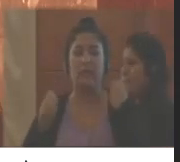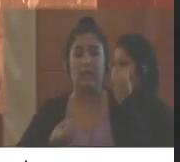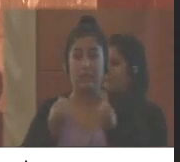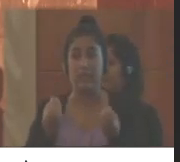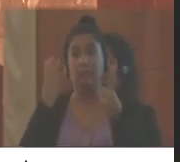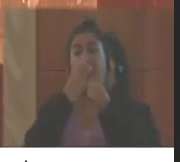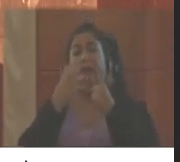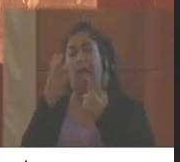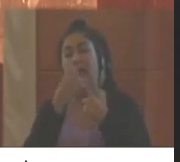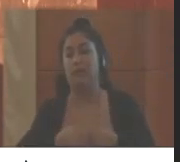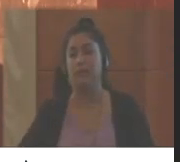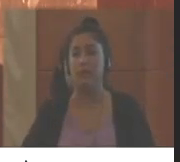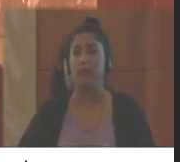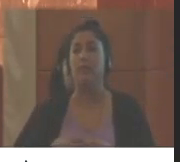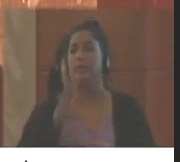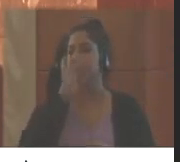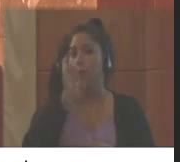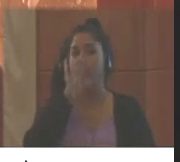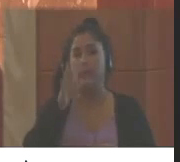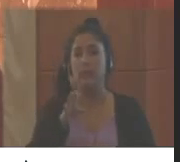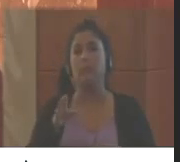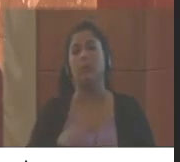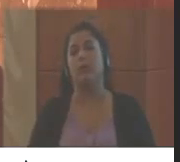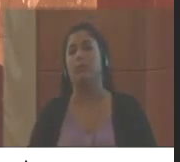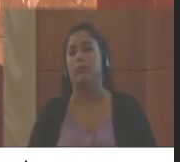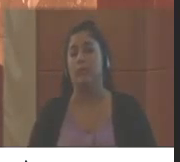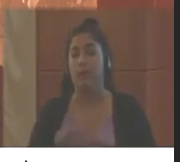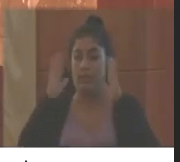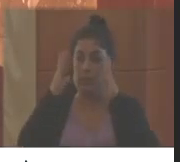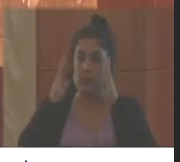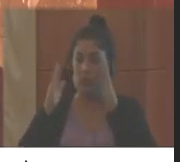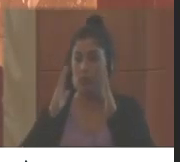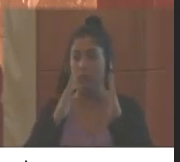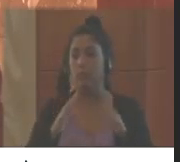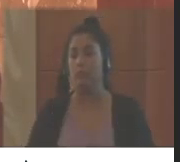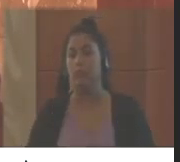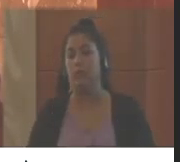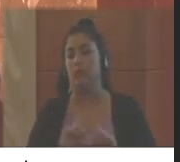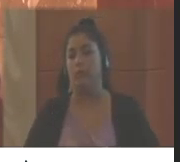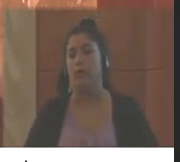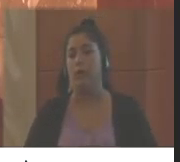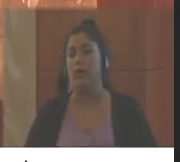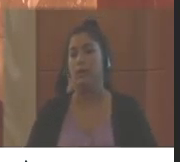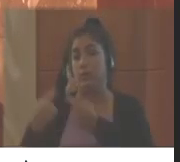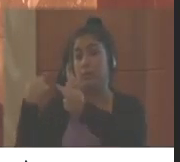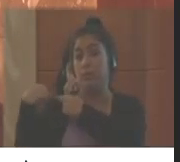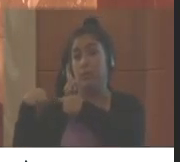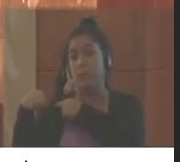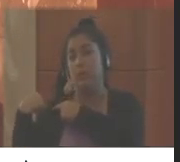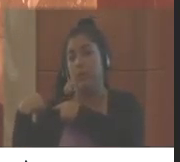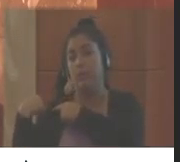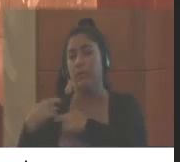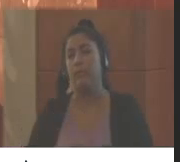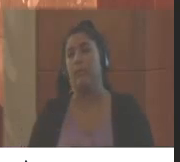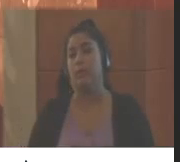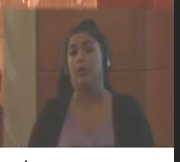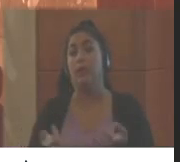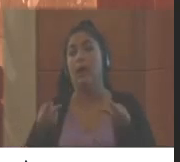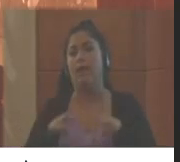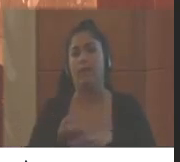raised and submitted at all levels, and you cannot talk about laws and do